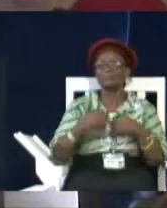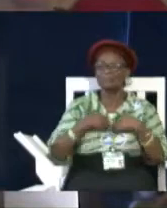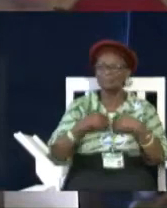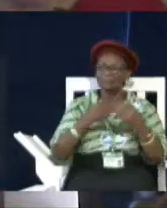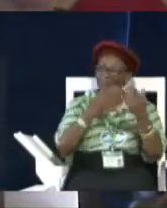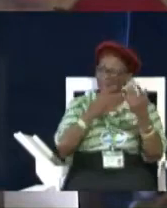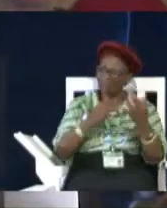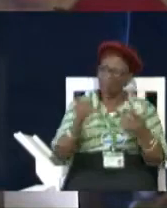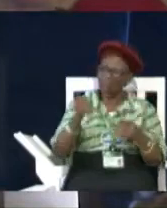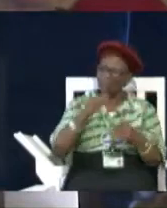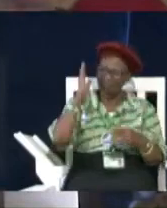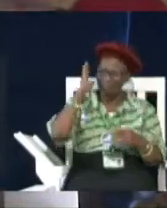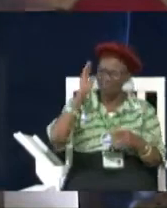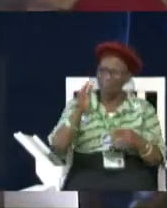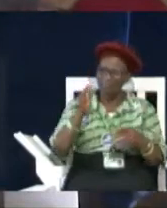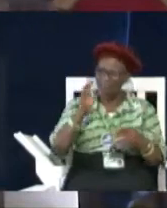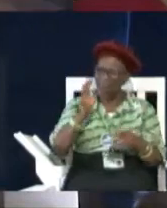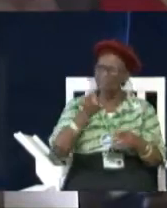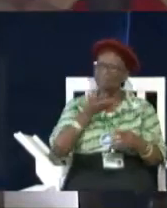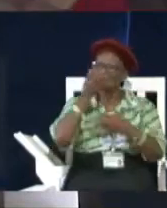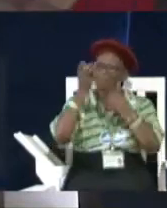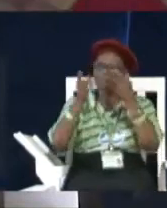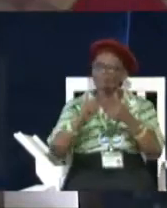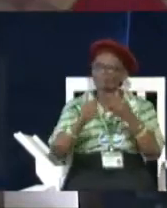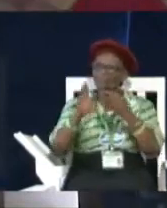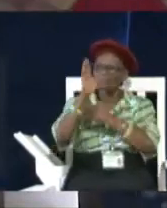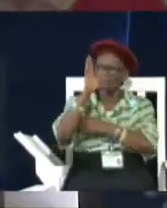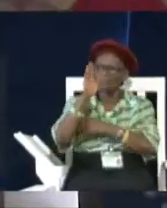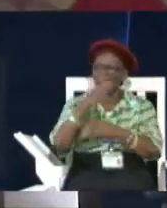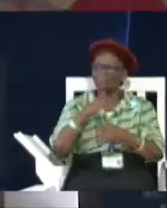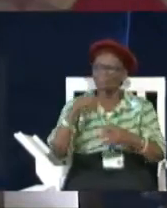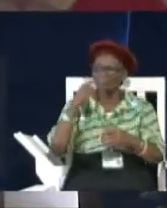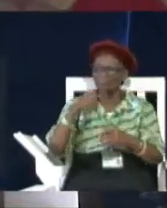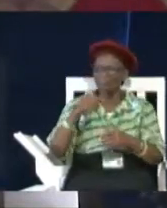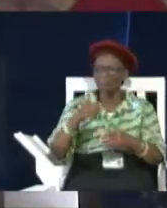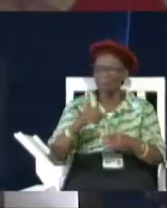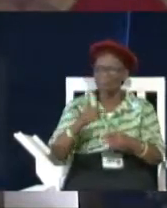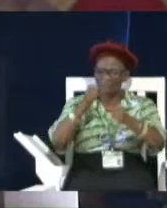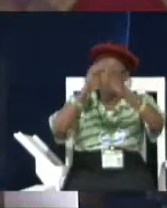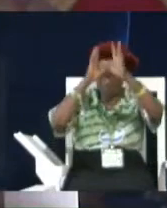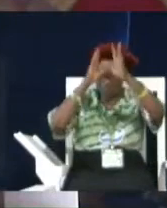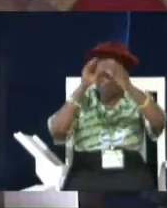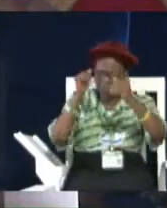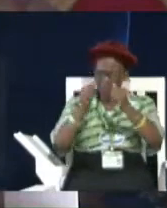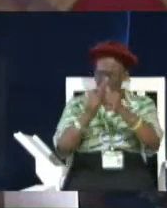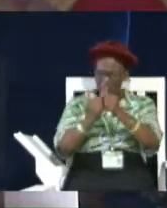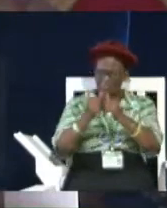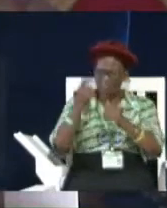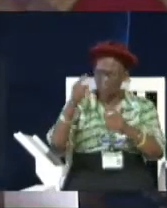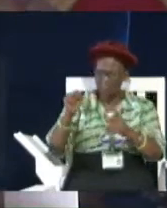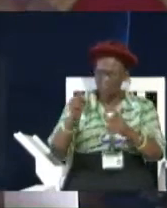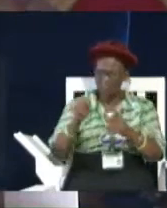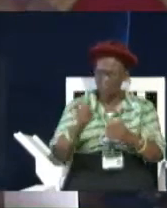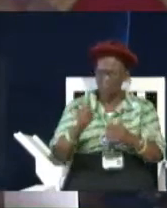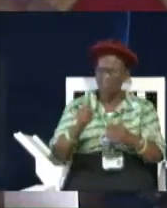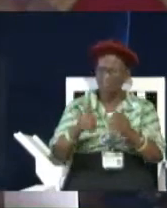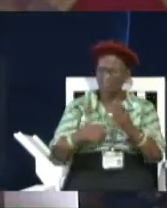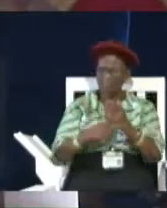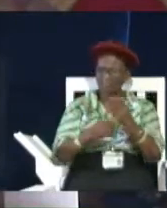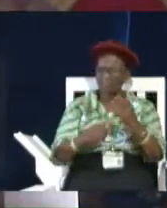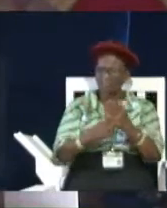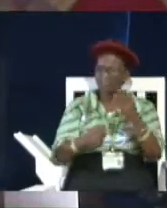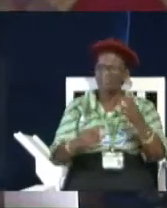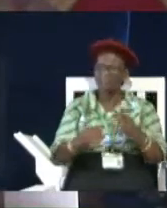Lord, with the oil of gladness that is here present, put an end to this, my sorrow.